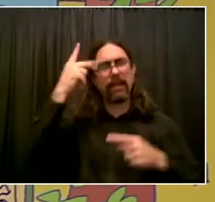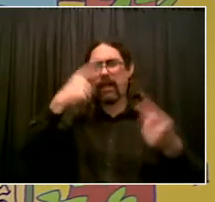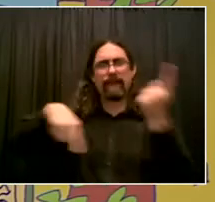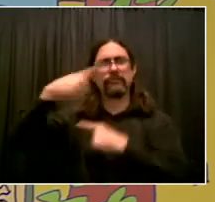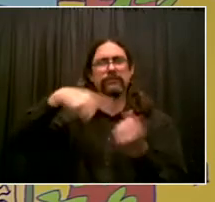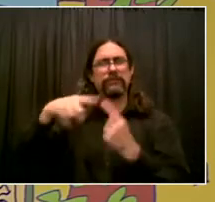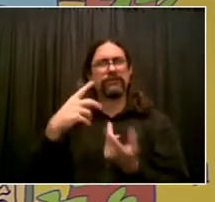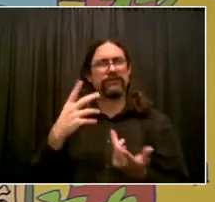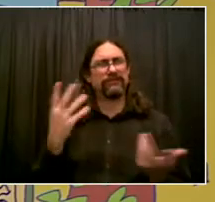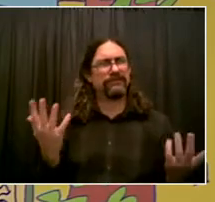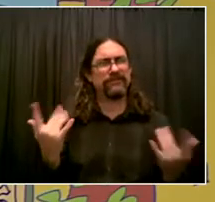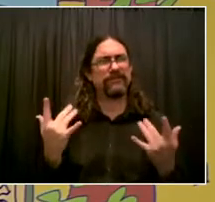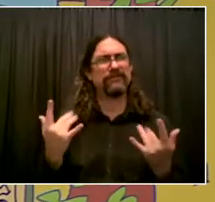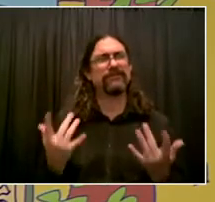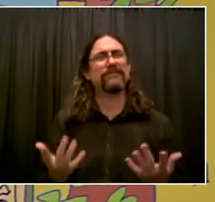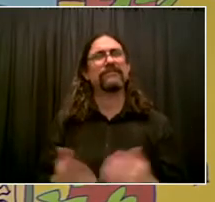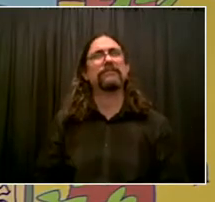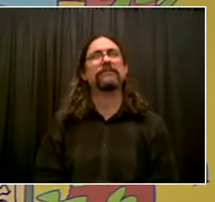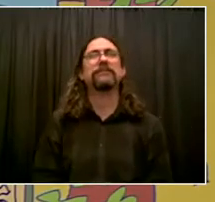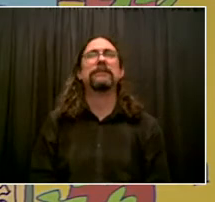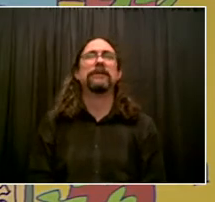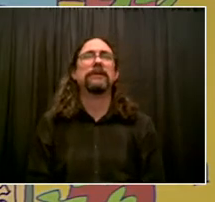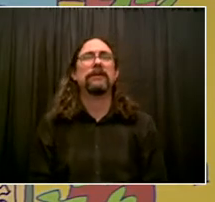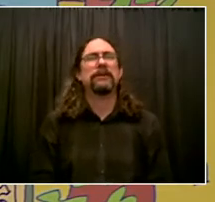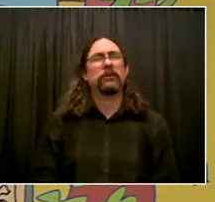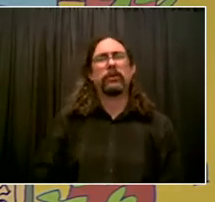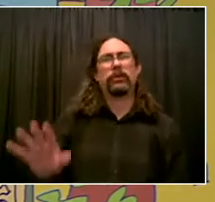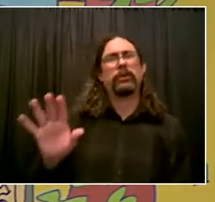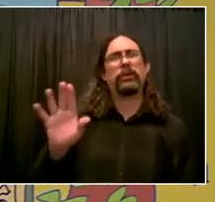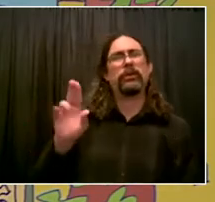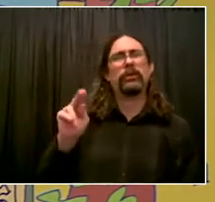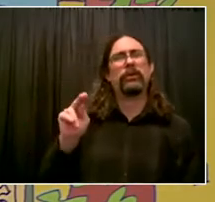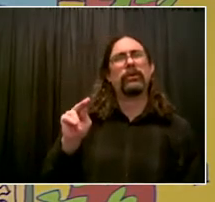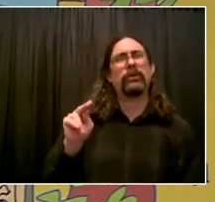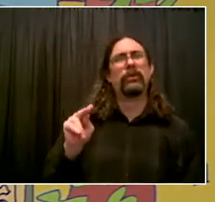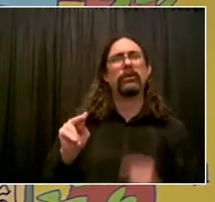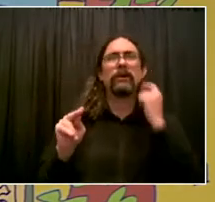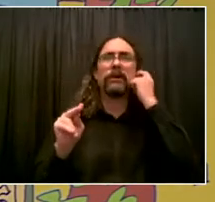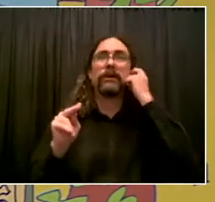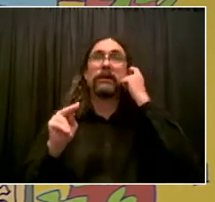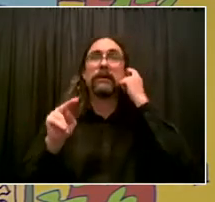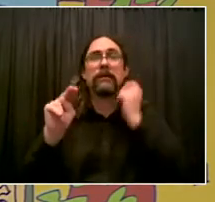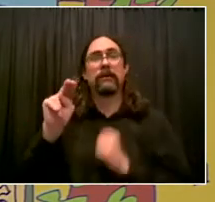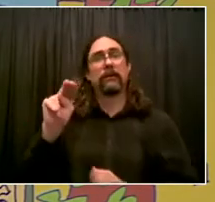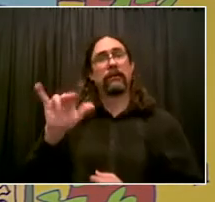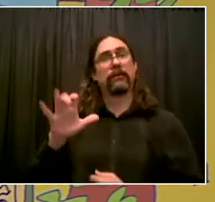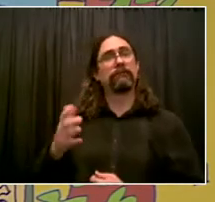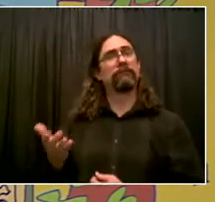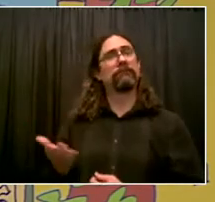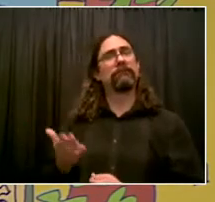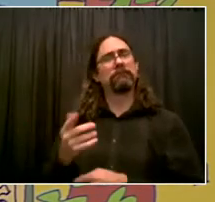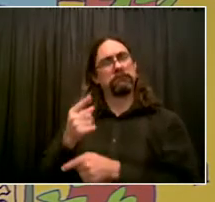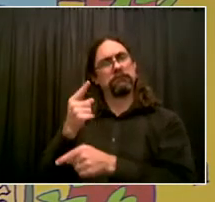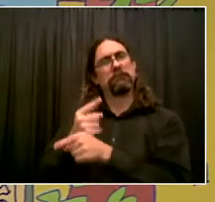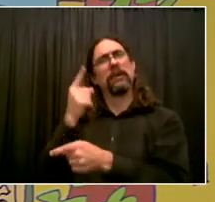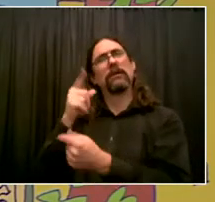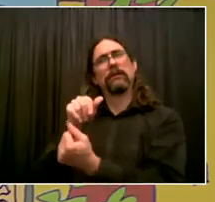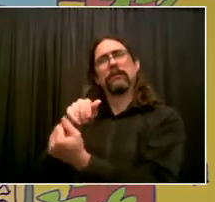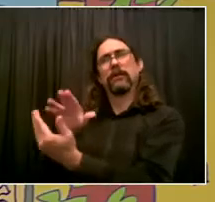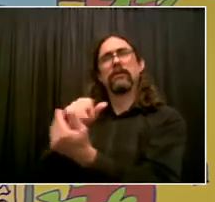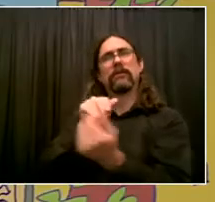with businesses that make sense for us. I am absolutely certain each of those sites will be well